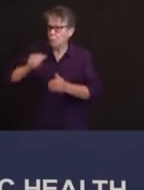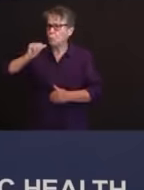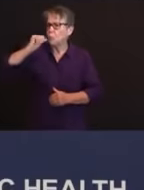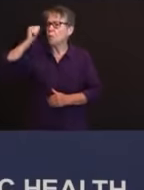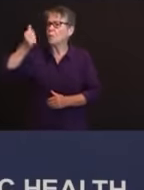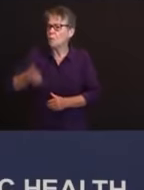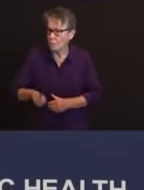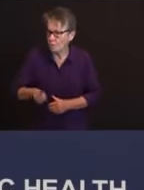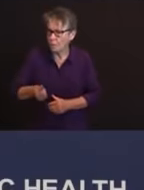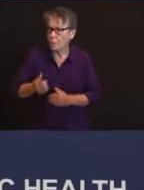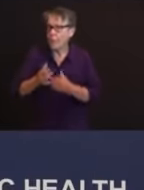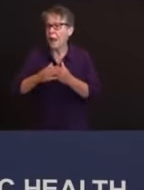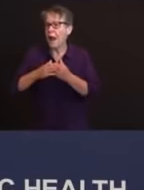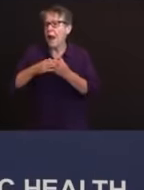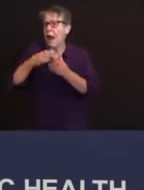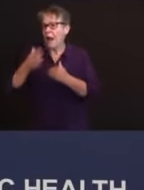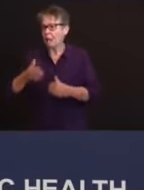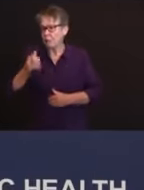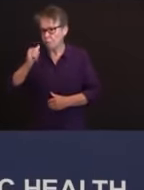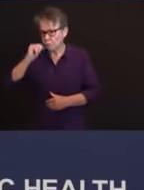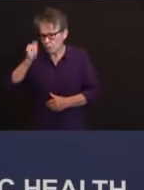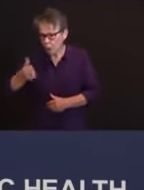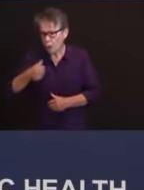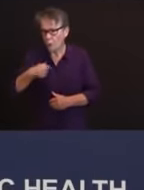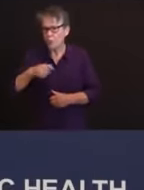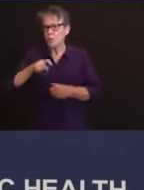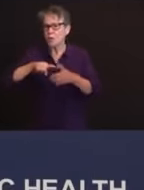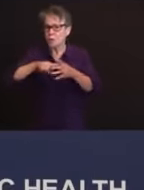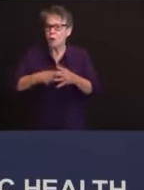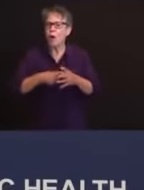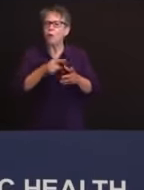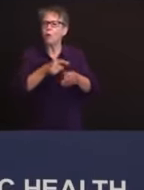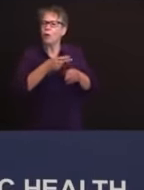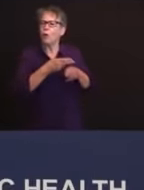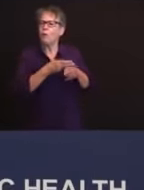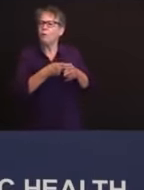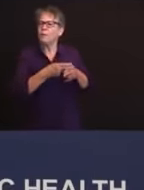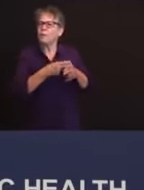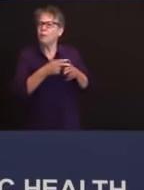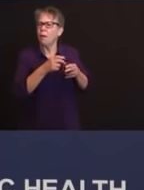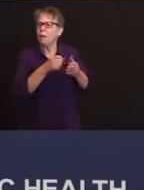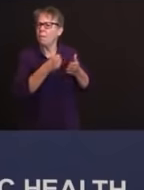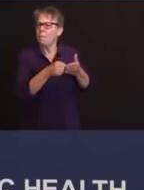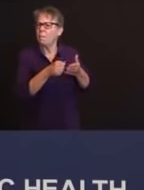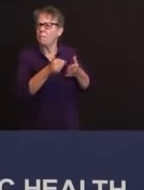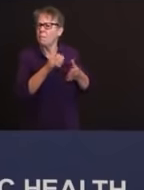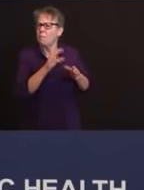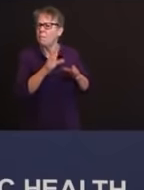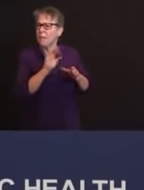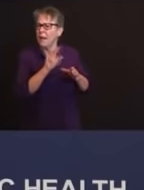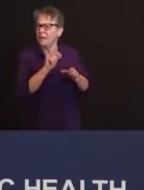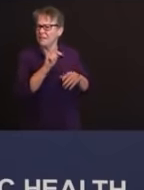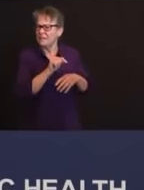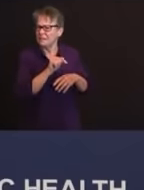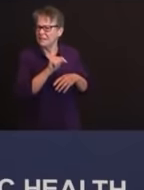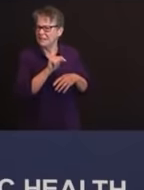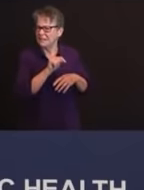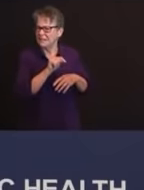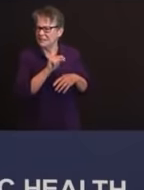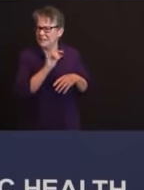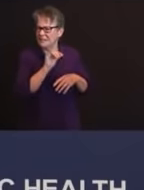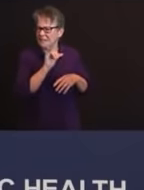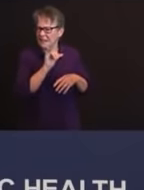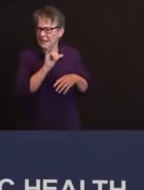I love the way this has worked, with one exception, and that is I love in-person early voting, which we don't have in New Jersey. We need to